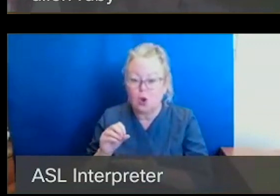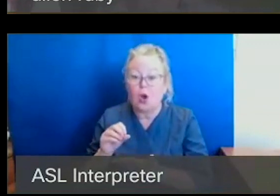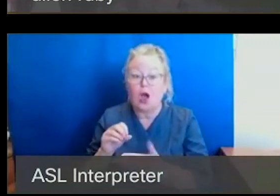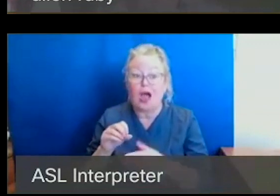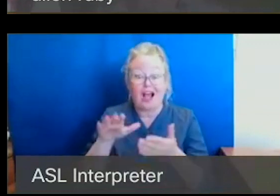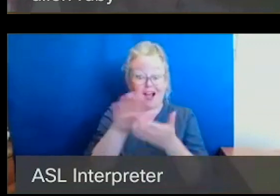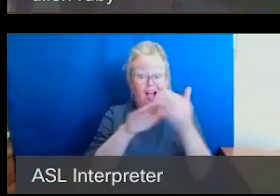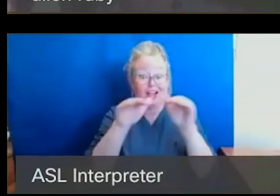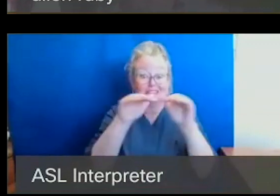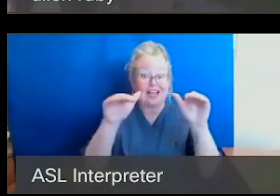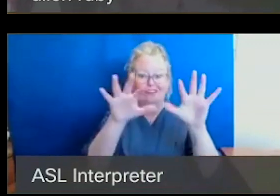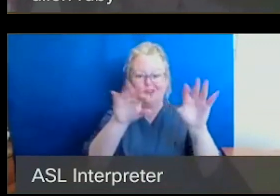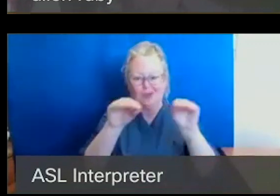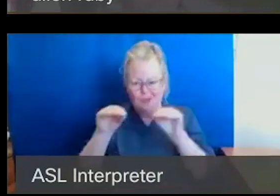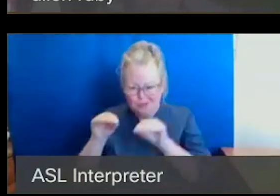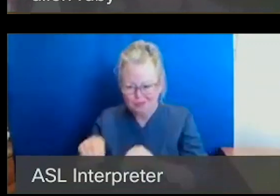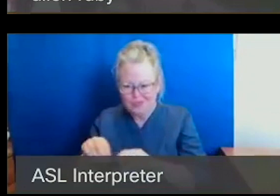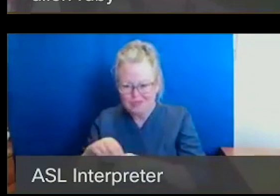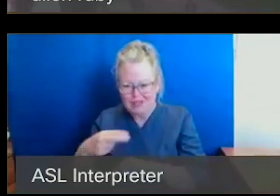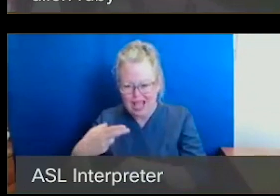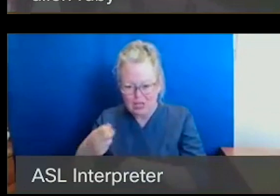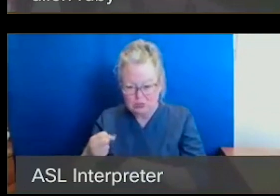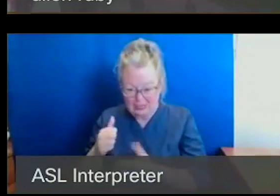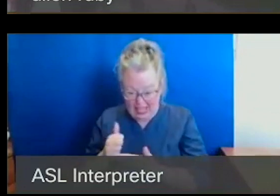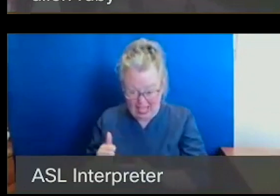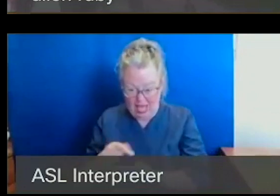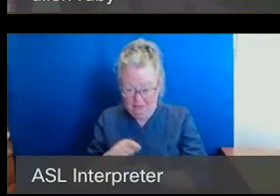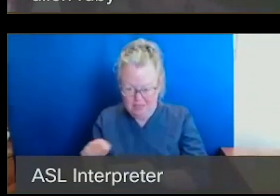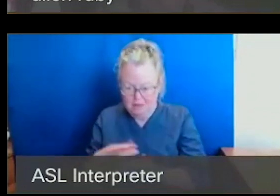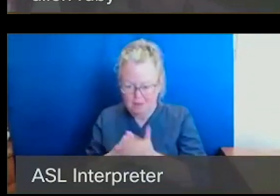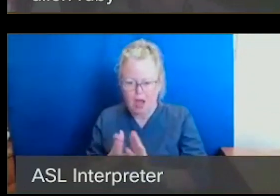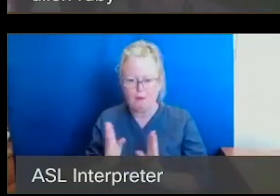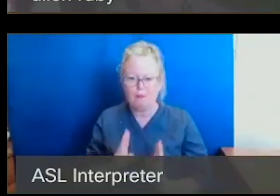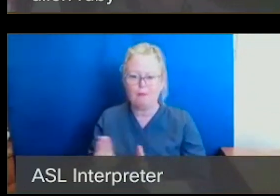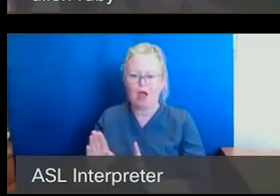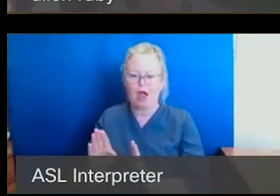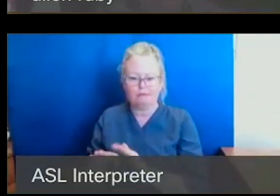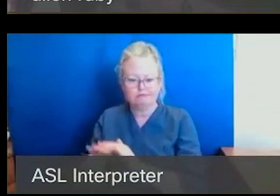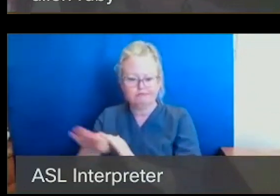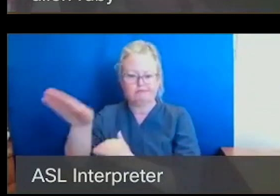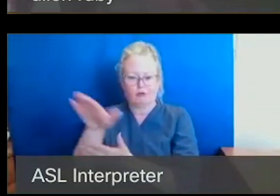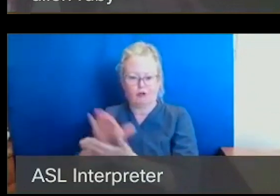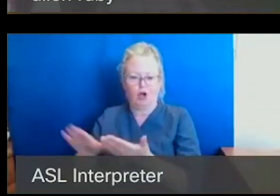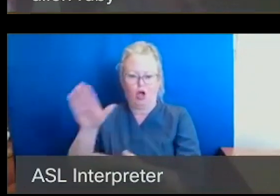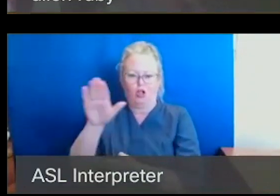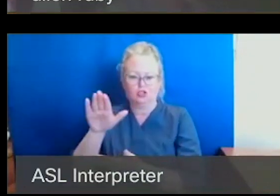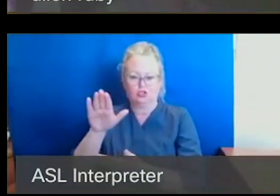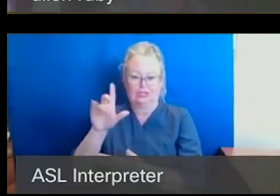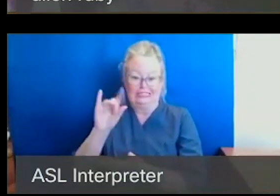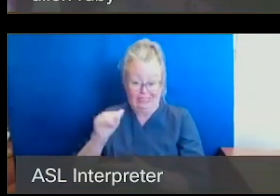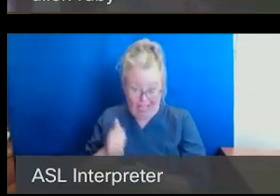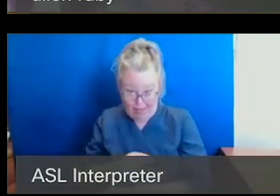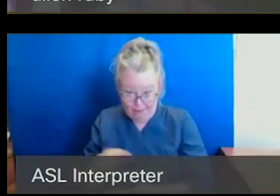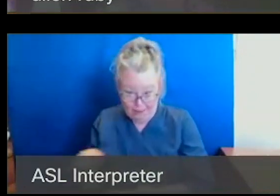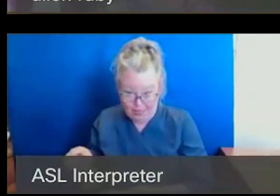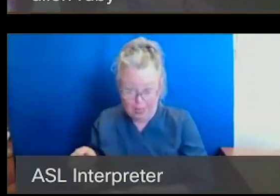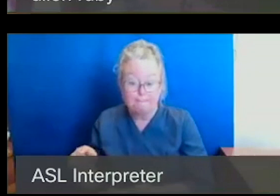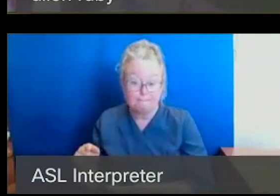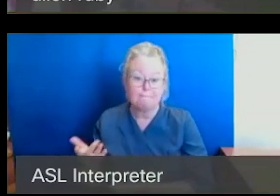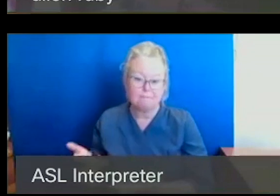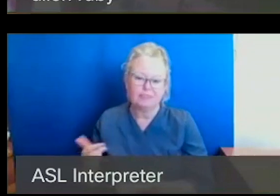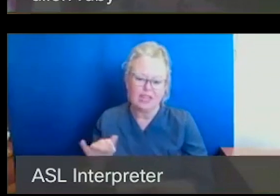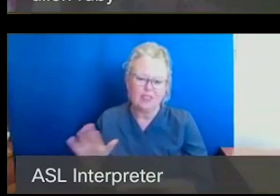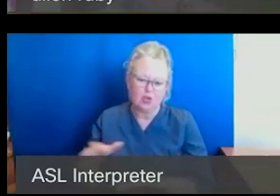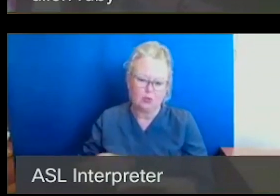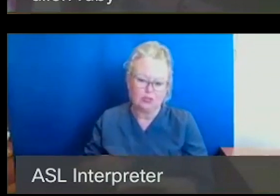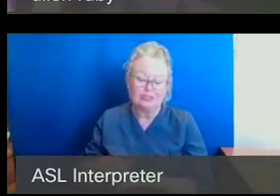benefit the students better prepared to go on to college based on that intervention. One interesting